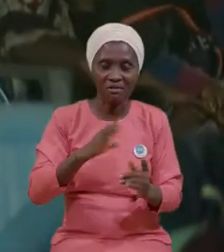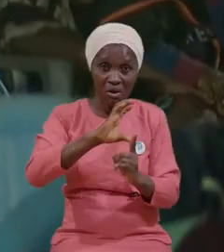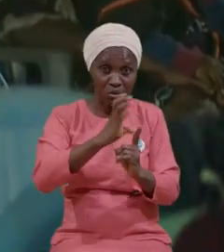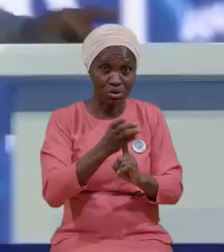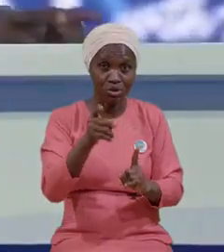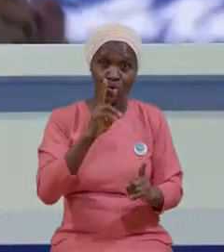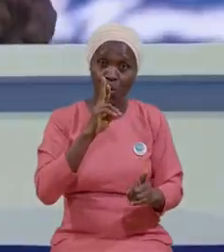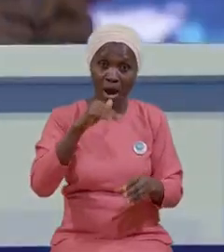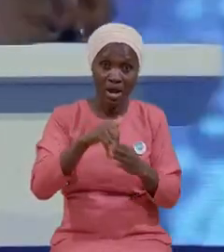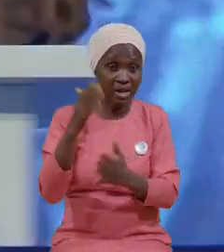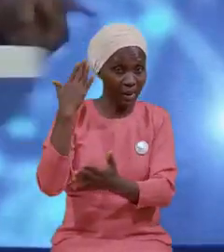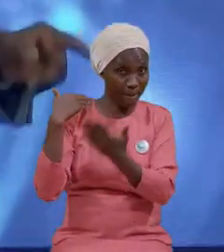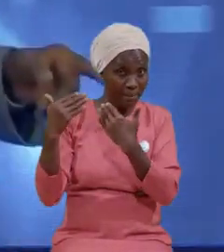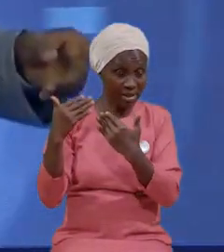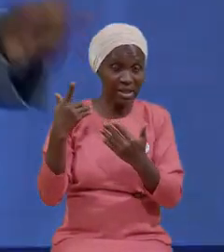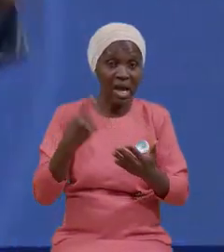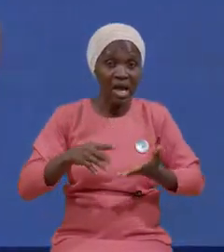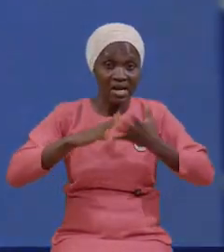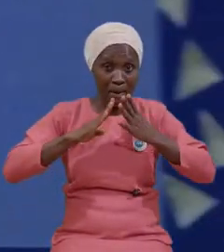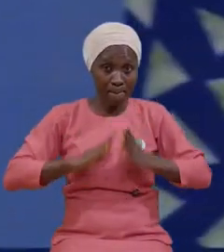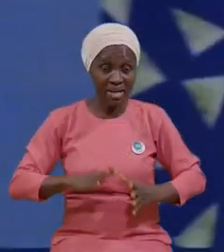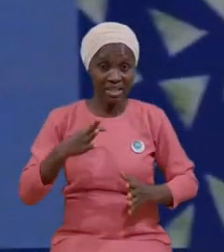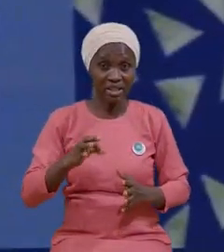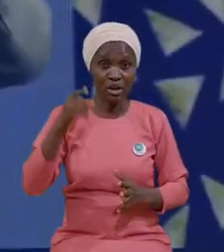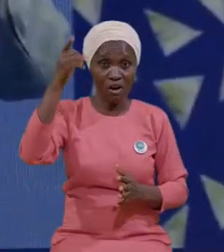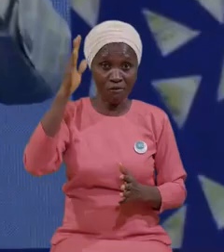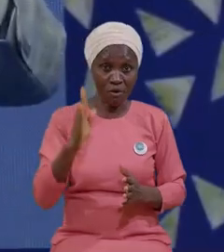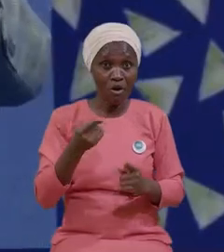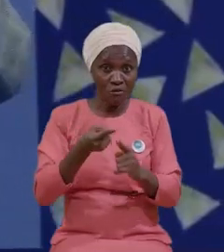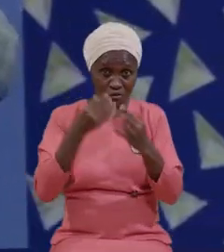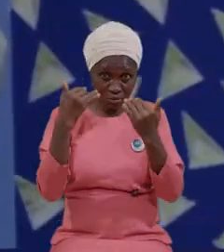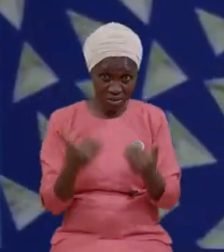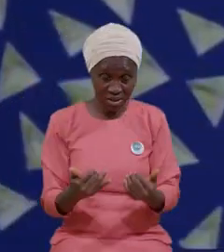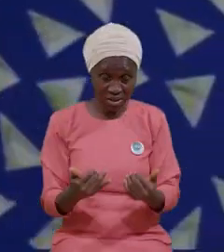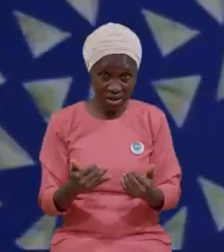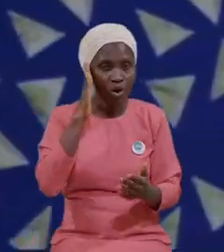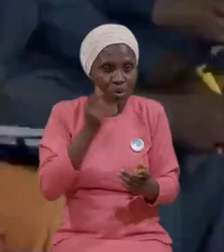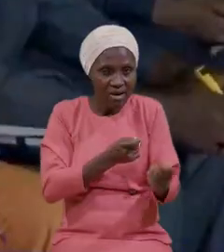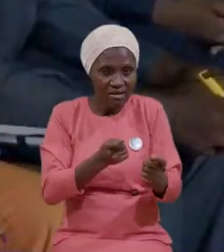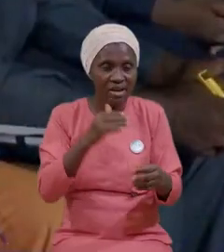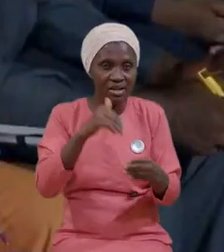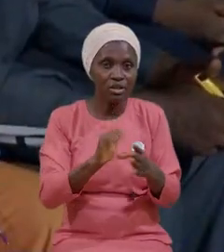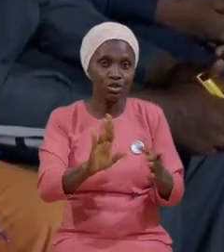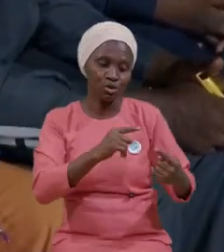past, the peace of God from tonight will reign in your